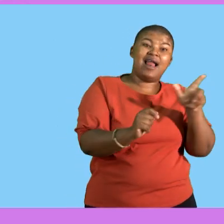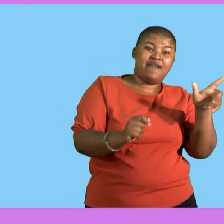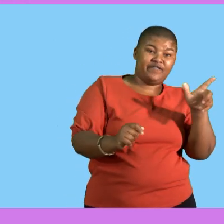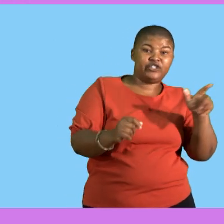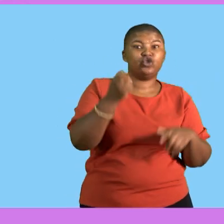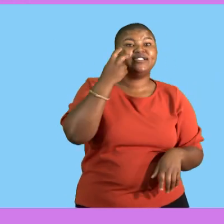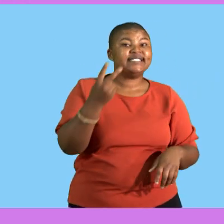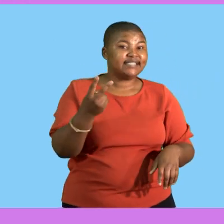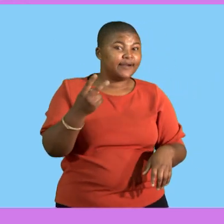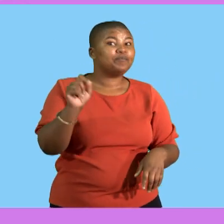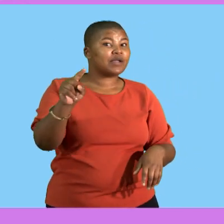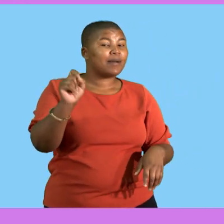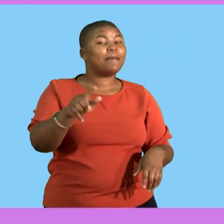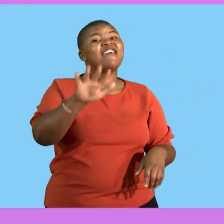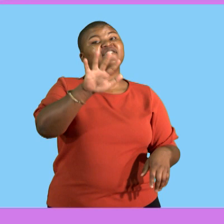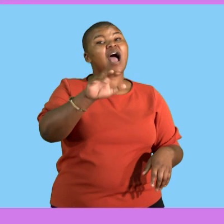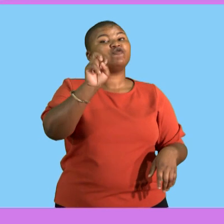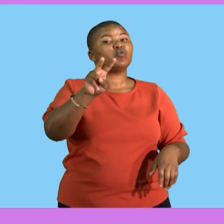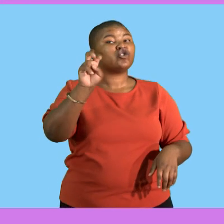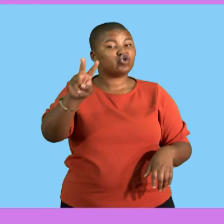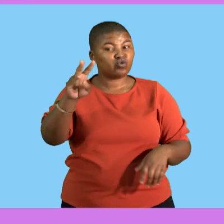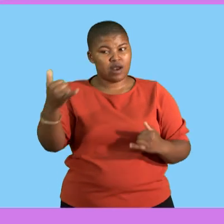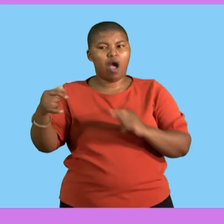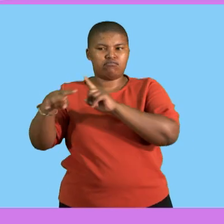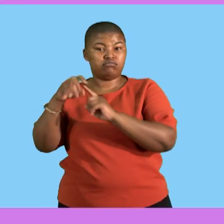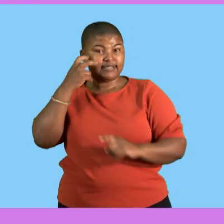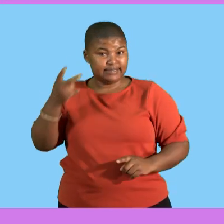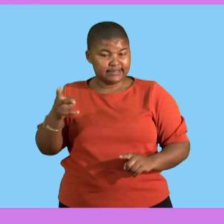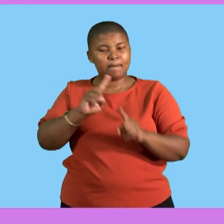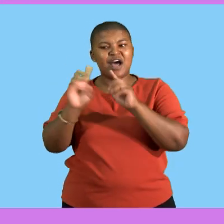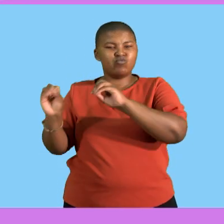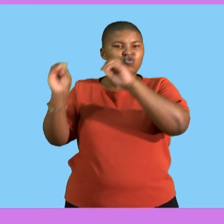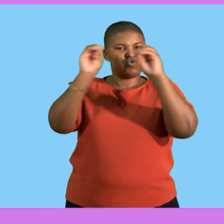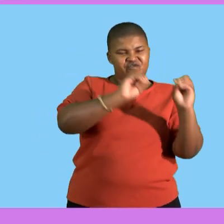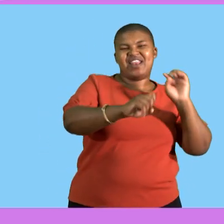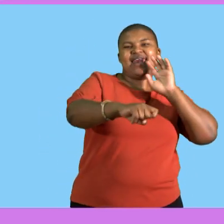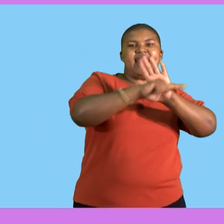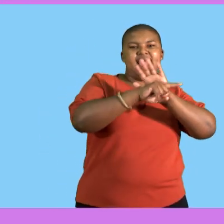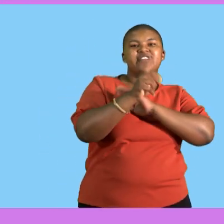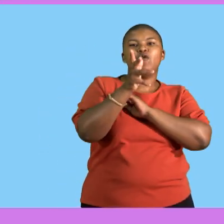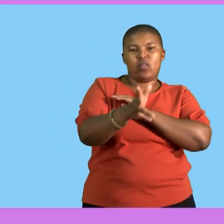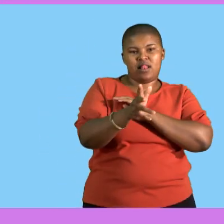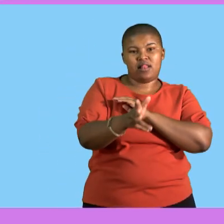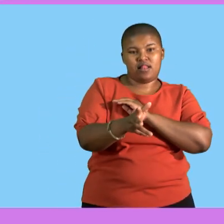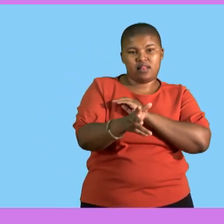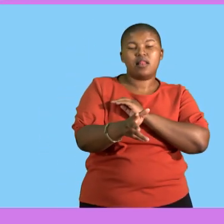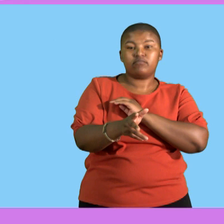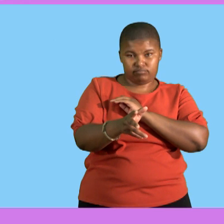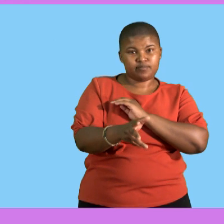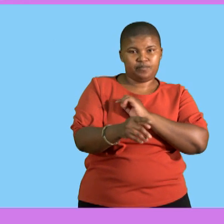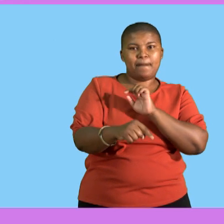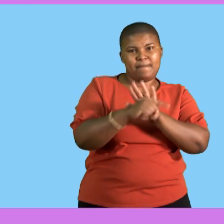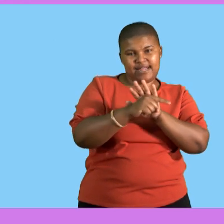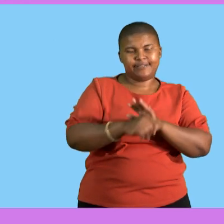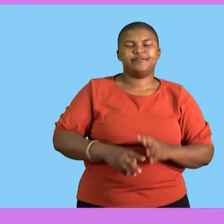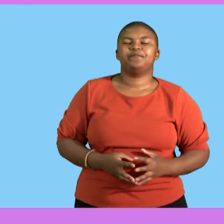side, this 522, it's positive. When it comes this side, it becomes negative. So that's why I'm saying